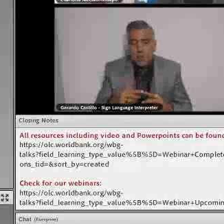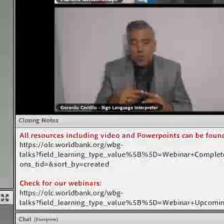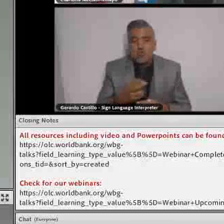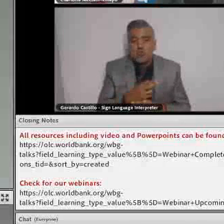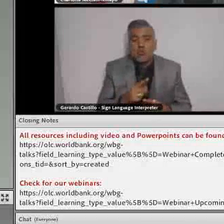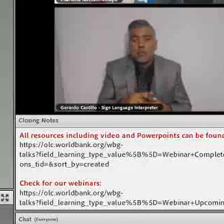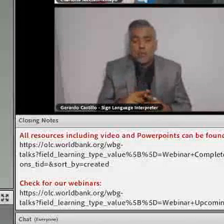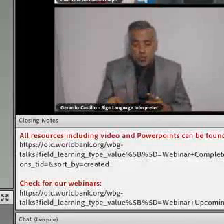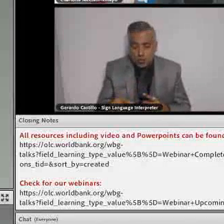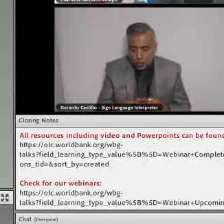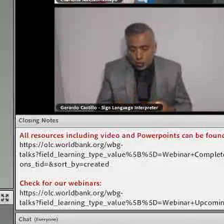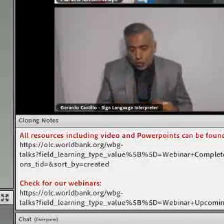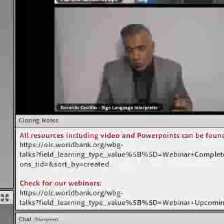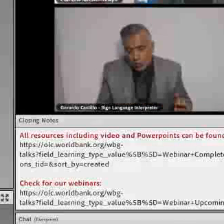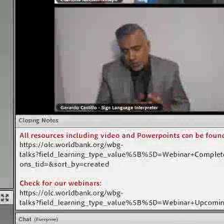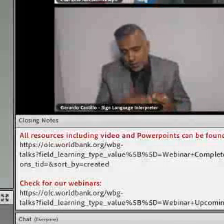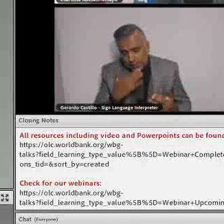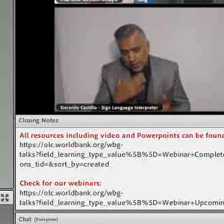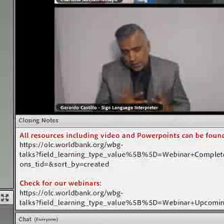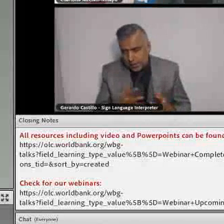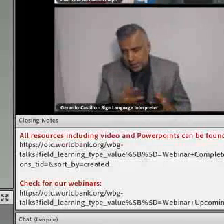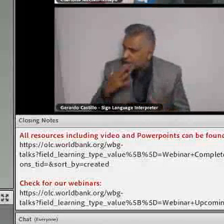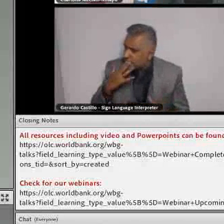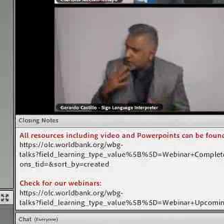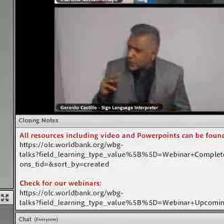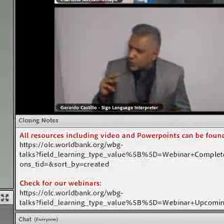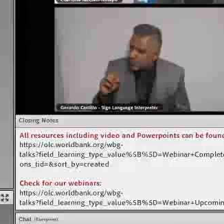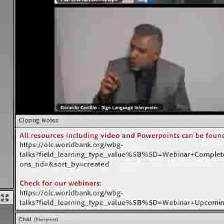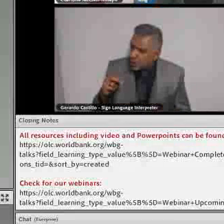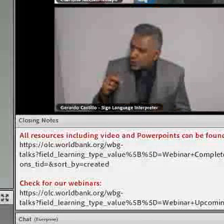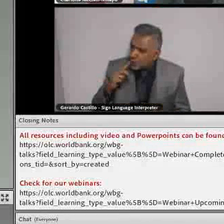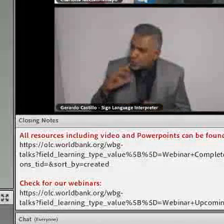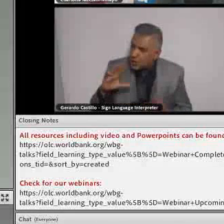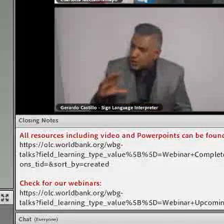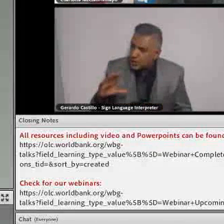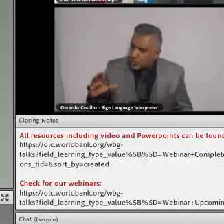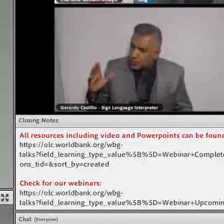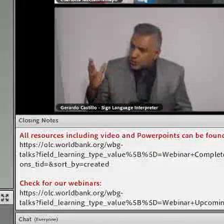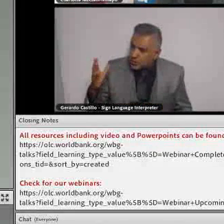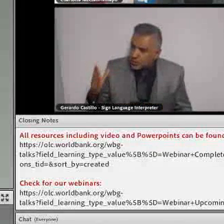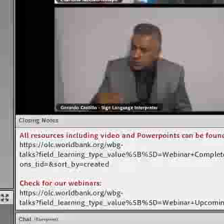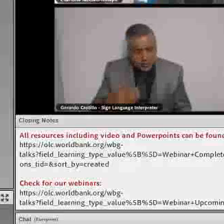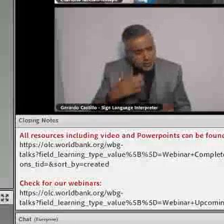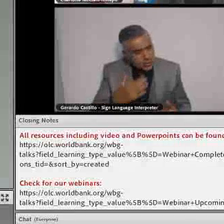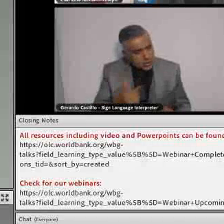So once again, thank you very much. And thank you, Margaret, for an excellent presentation. Thank you. Thanks, everyone.